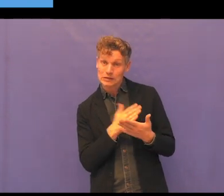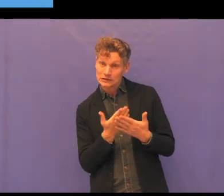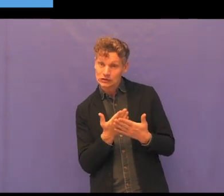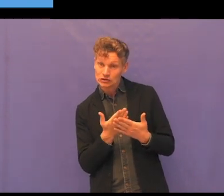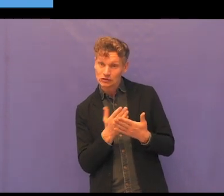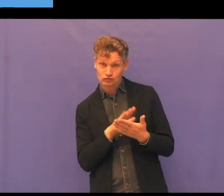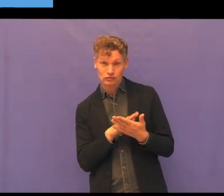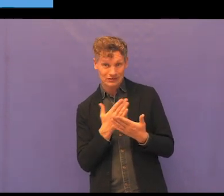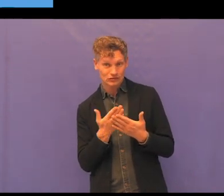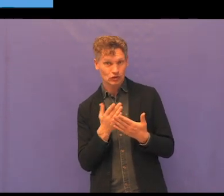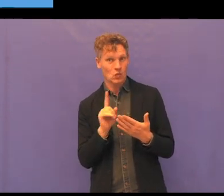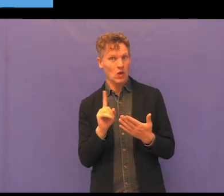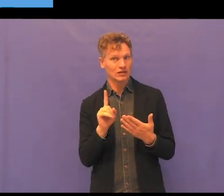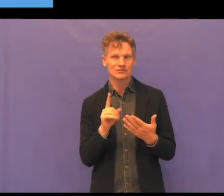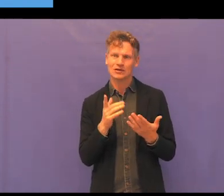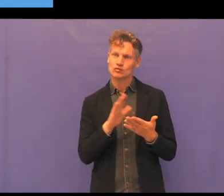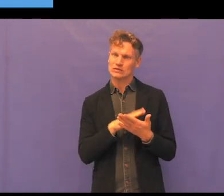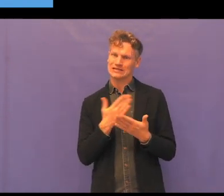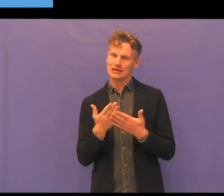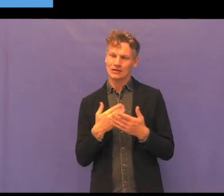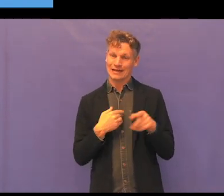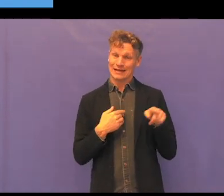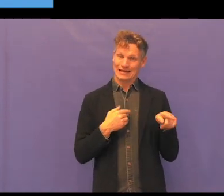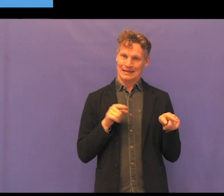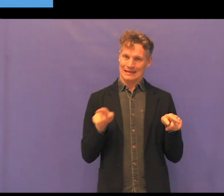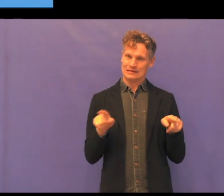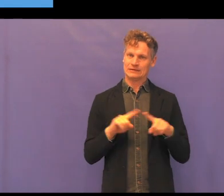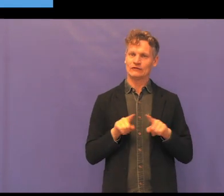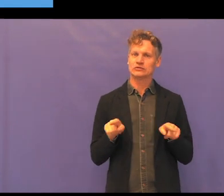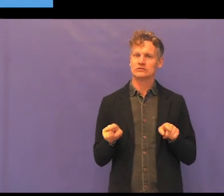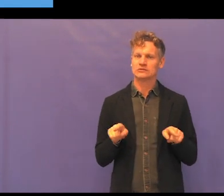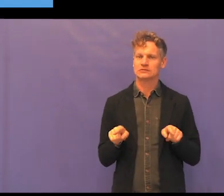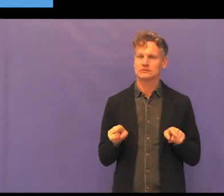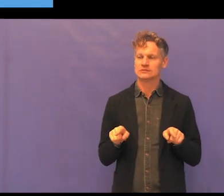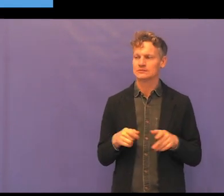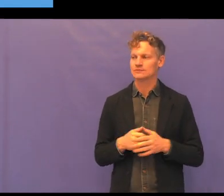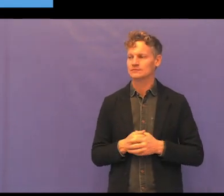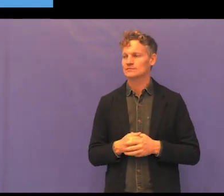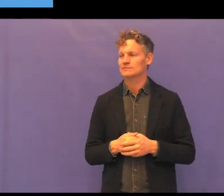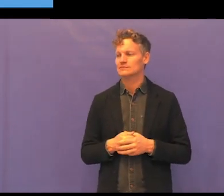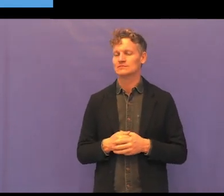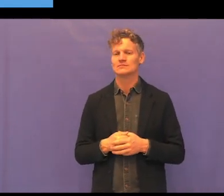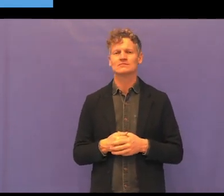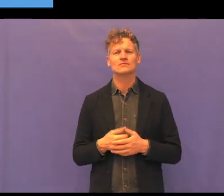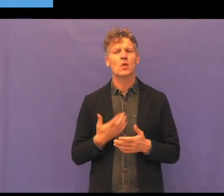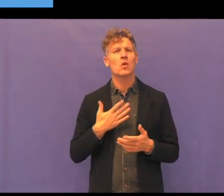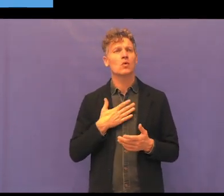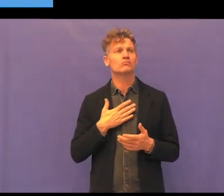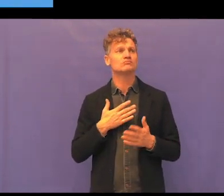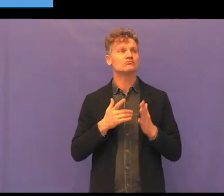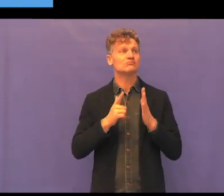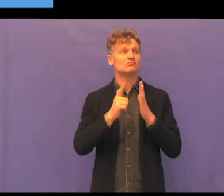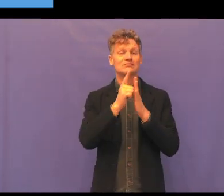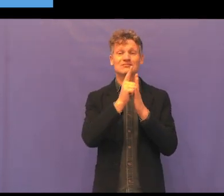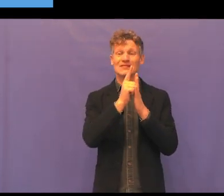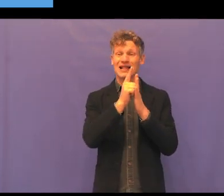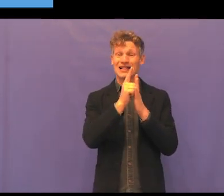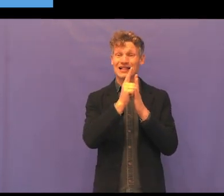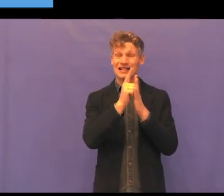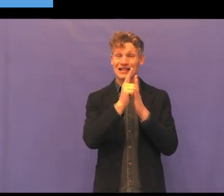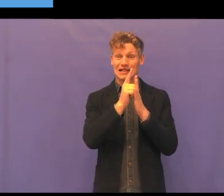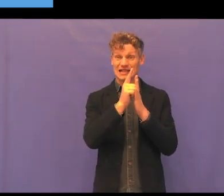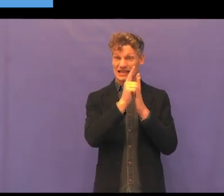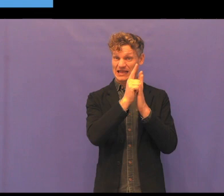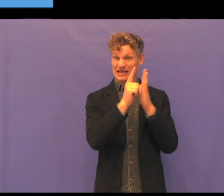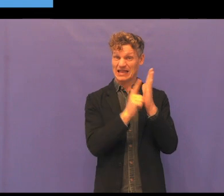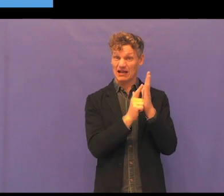give legal representation to mountains, rivers, streams, animals, how are